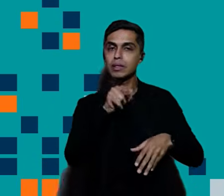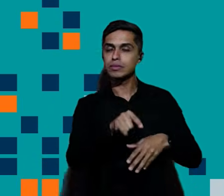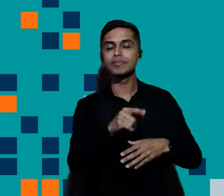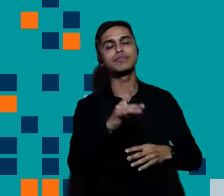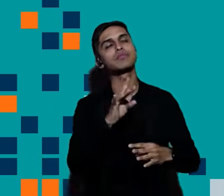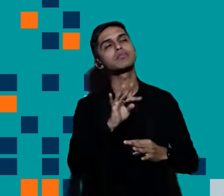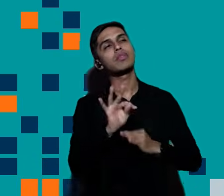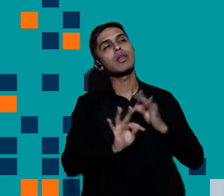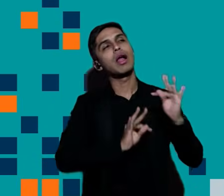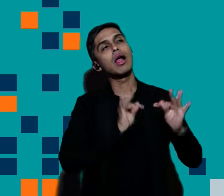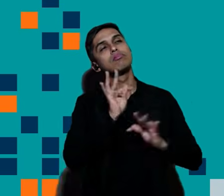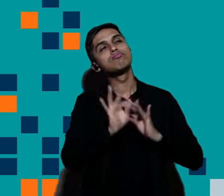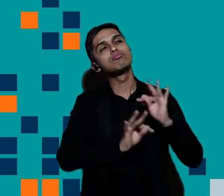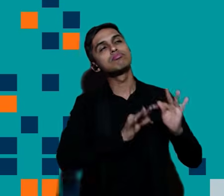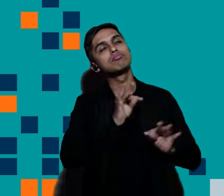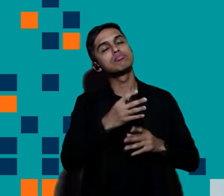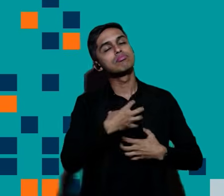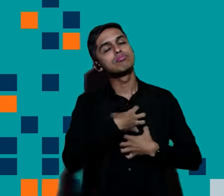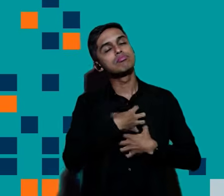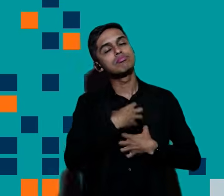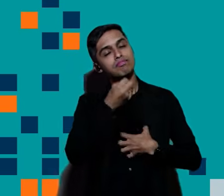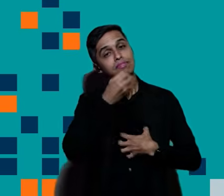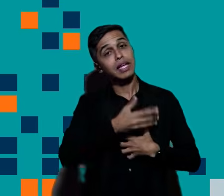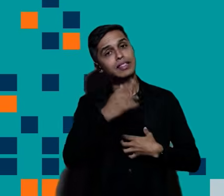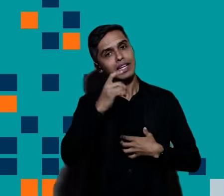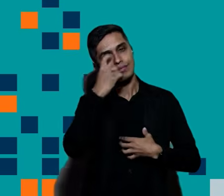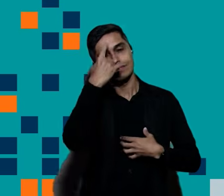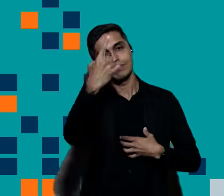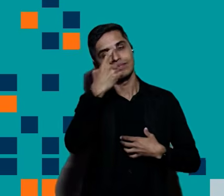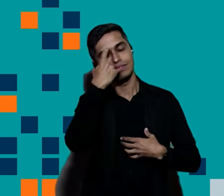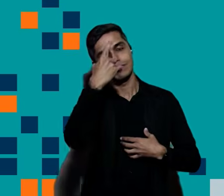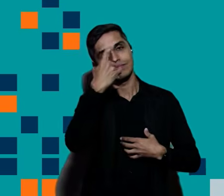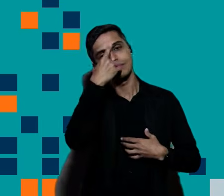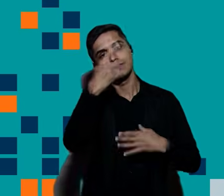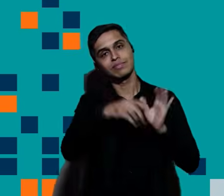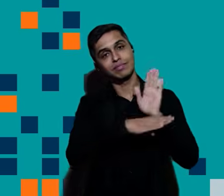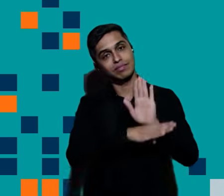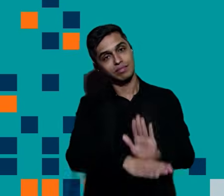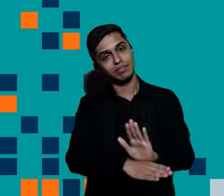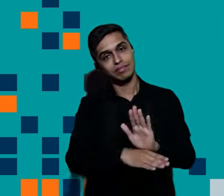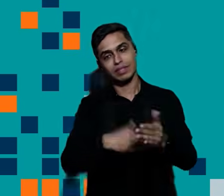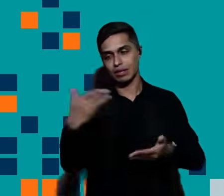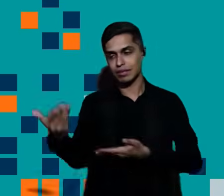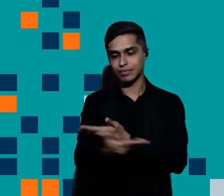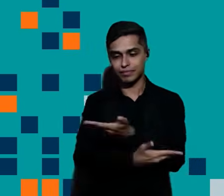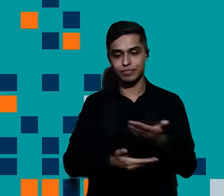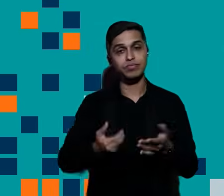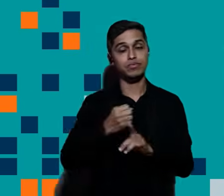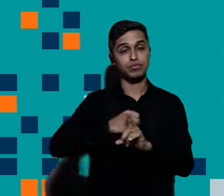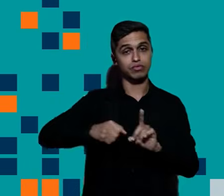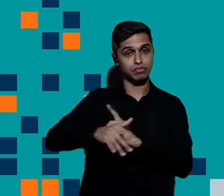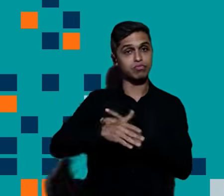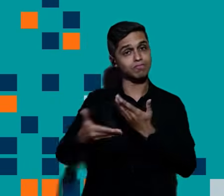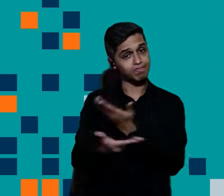help enhance creativity, social interaction as a result of the design choices